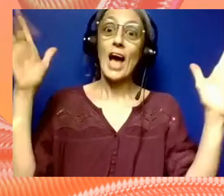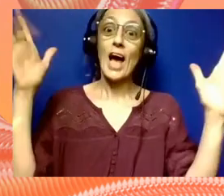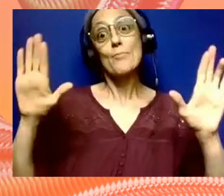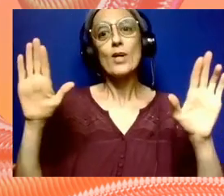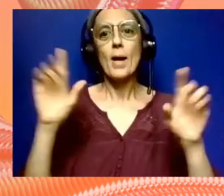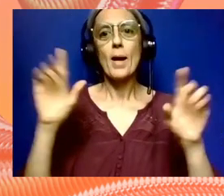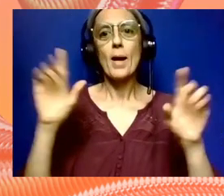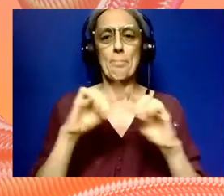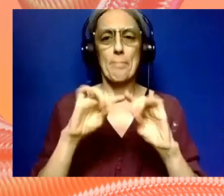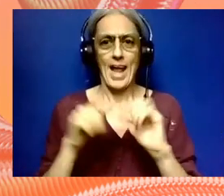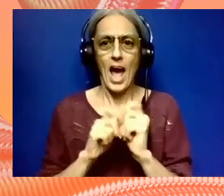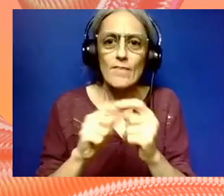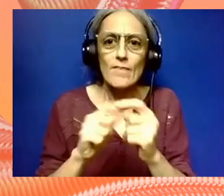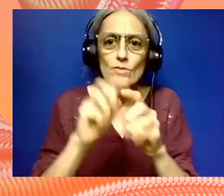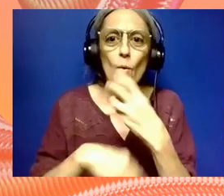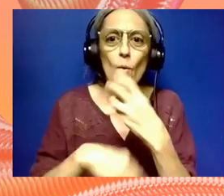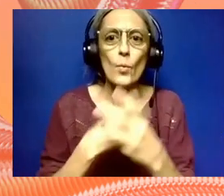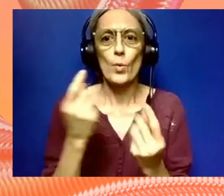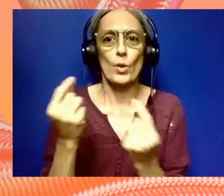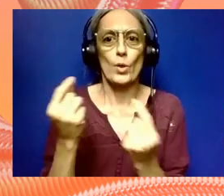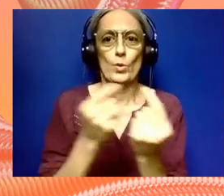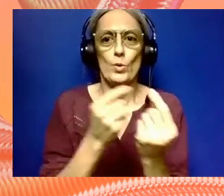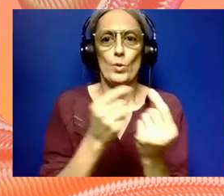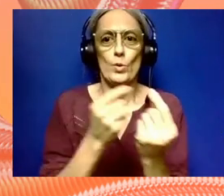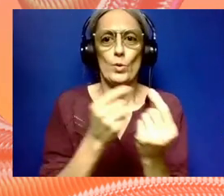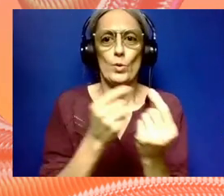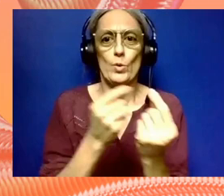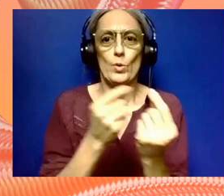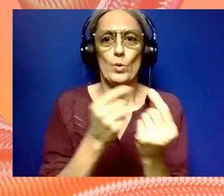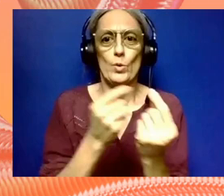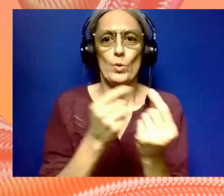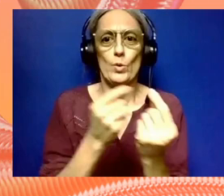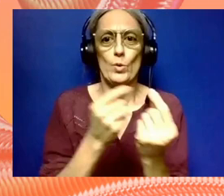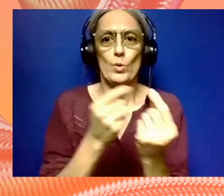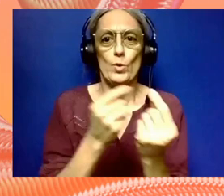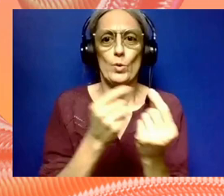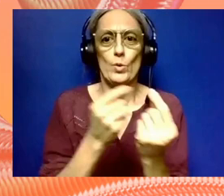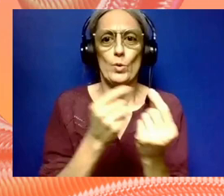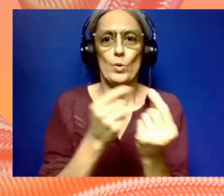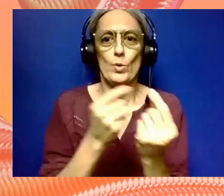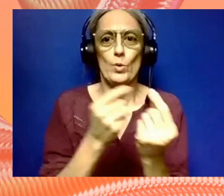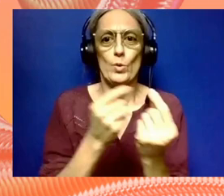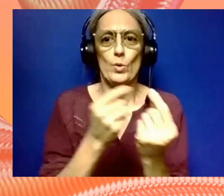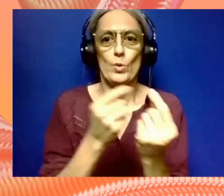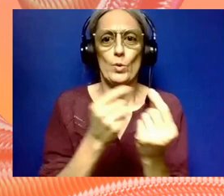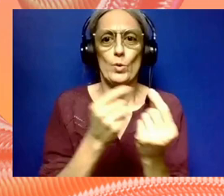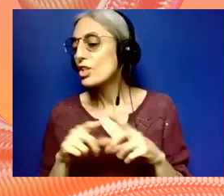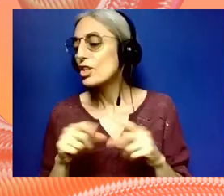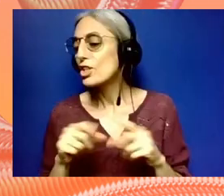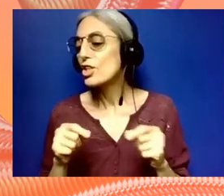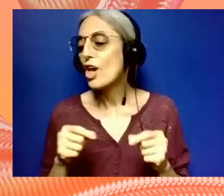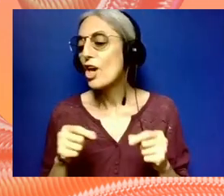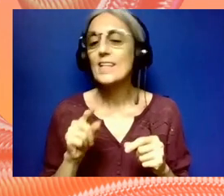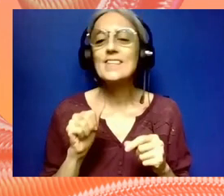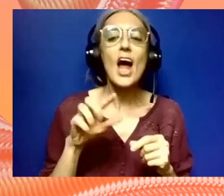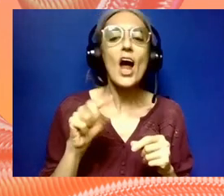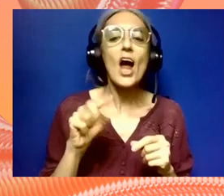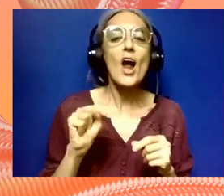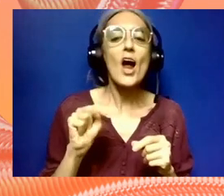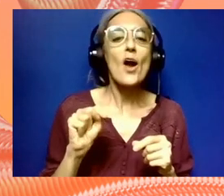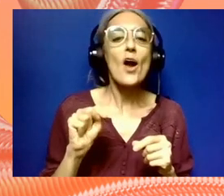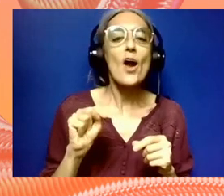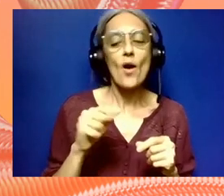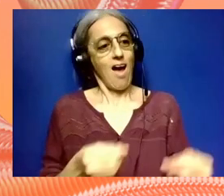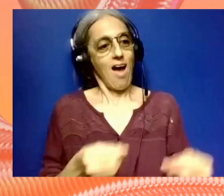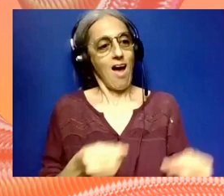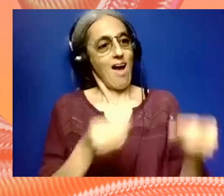deck and like pulling cards every so often. I was like, Chani, who's Chani? And I was like, the star, of course. Oh, the star. I was like, of